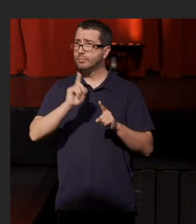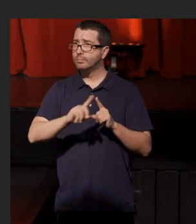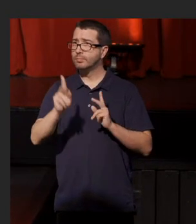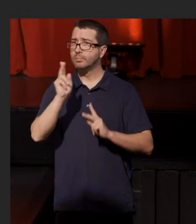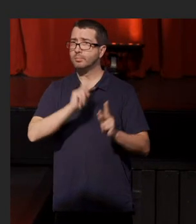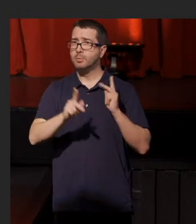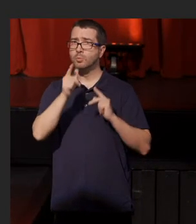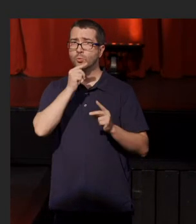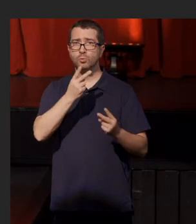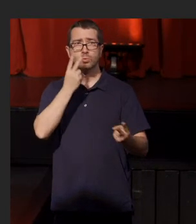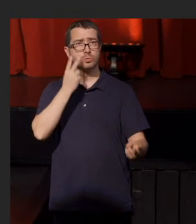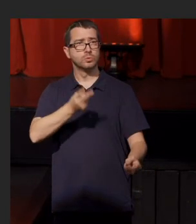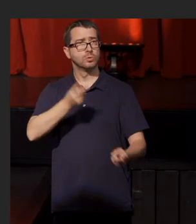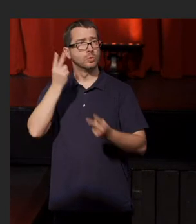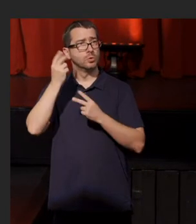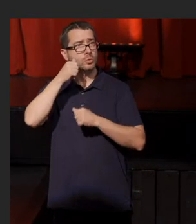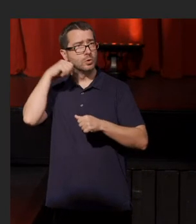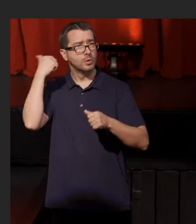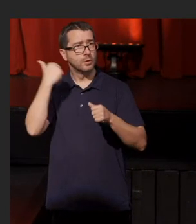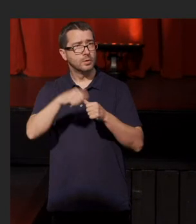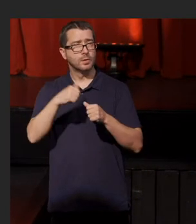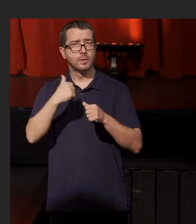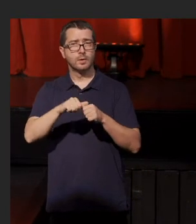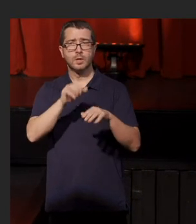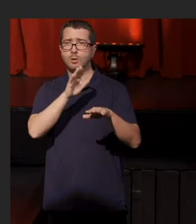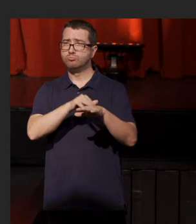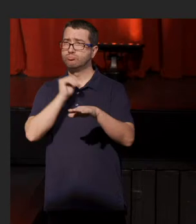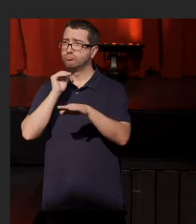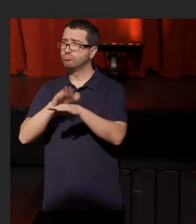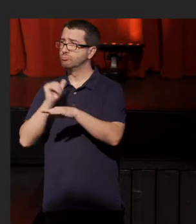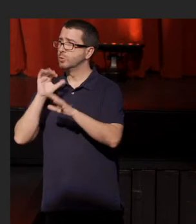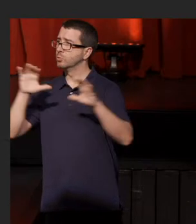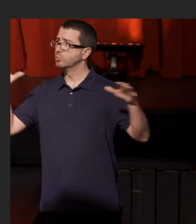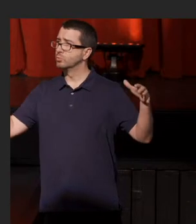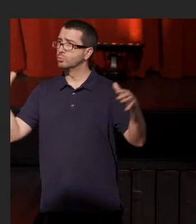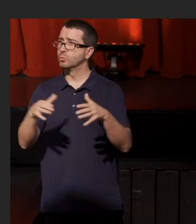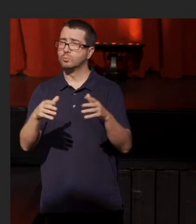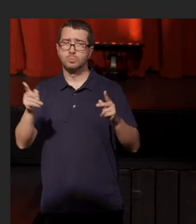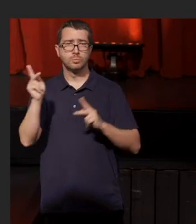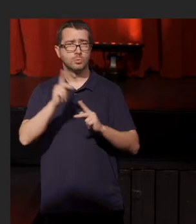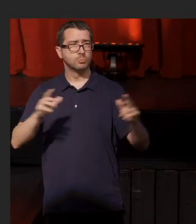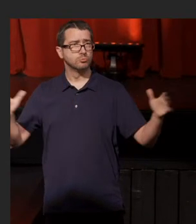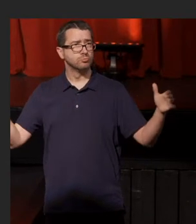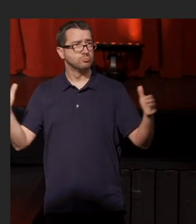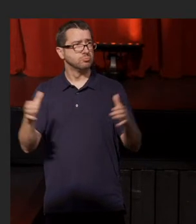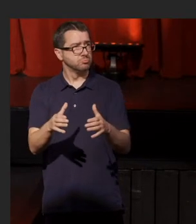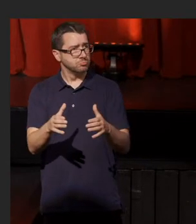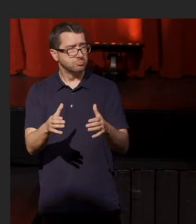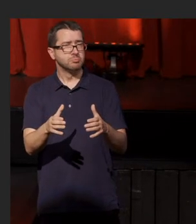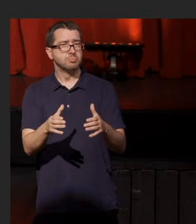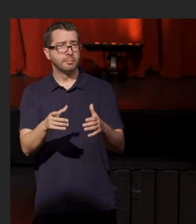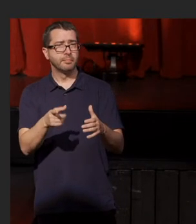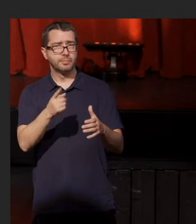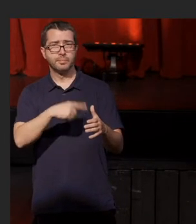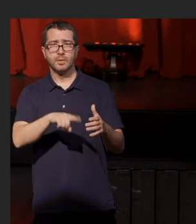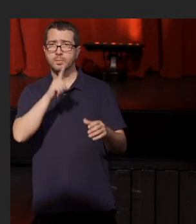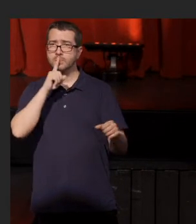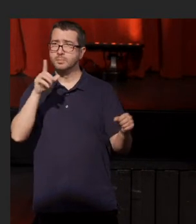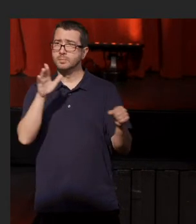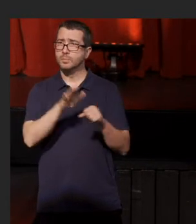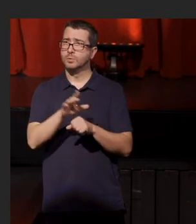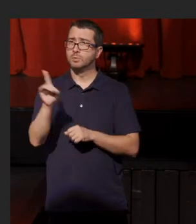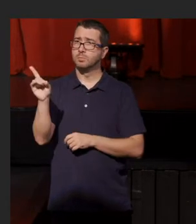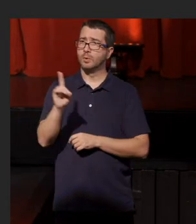was able to bring a group of people together who not only are committed to